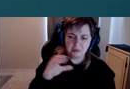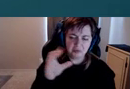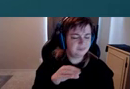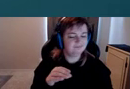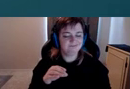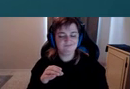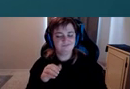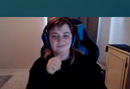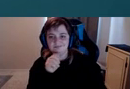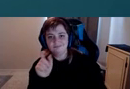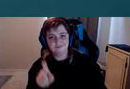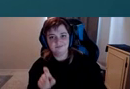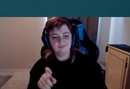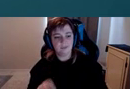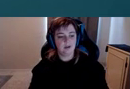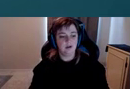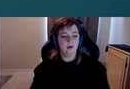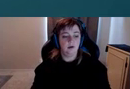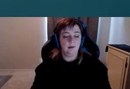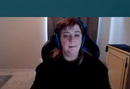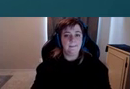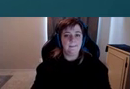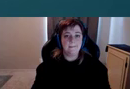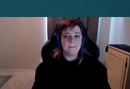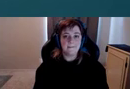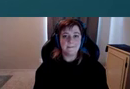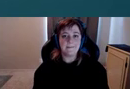note cards and stories. And if you plot, you can plot.